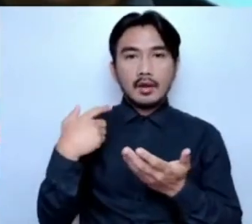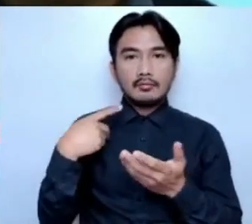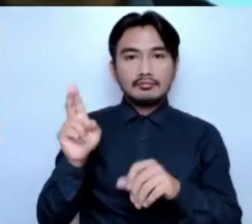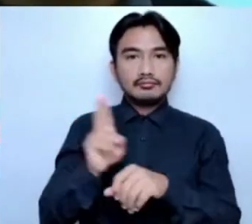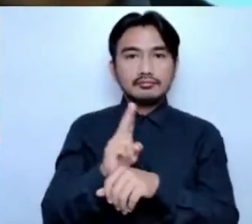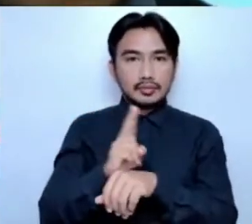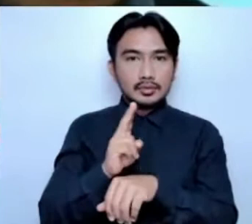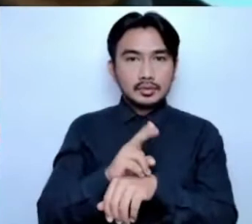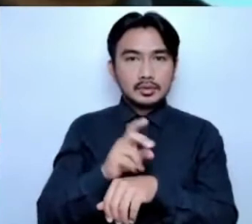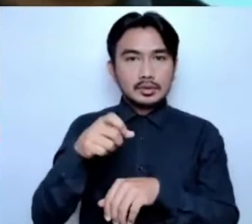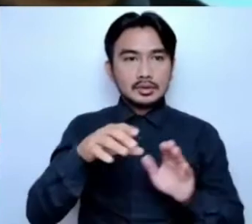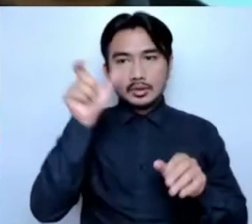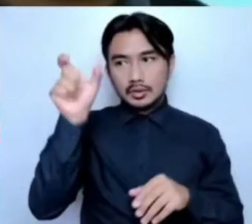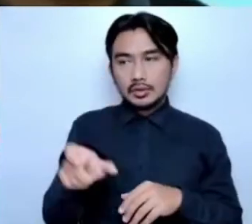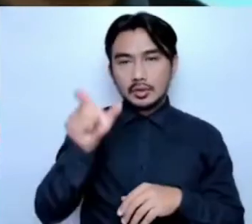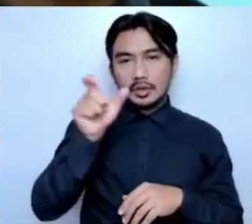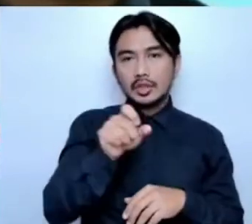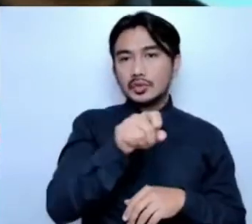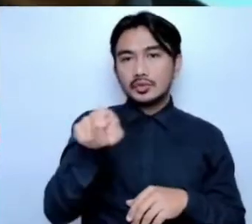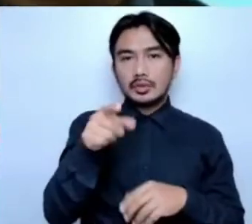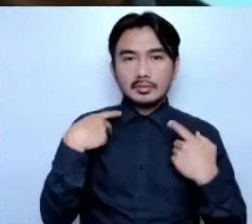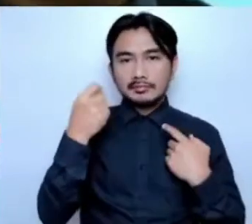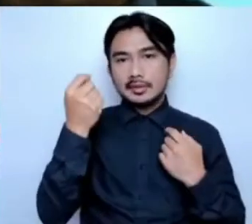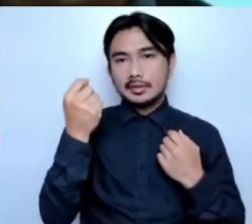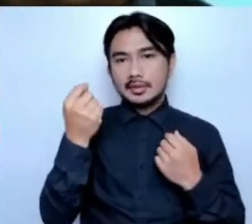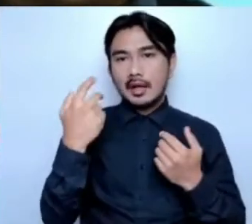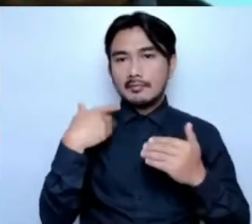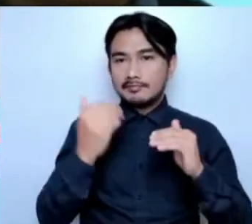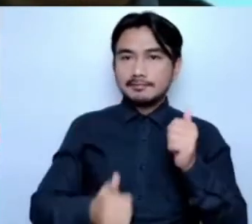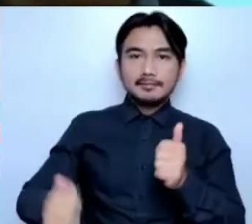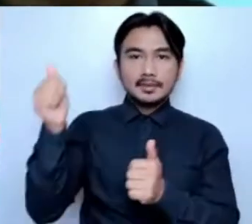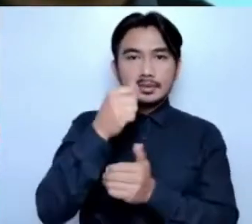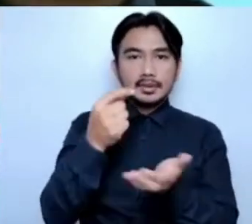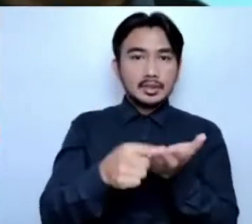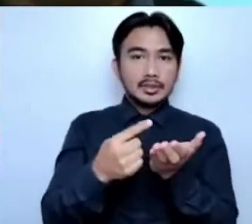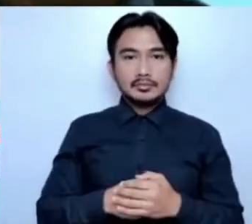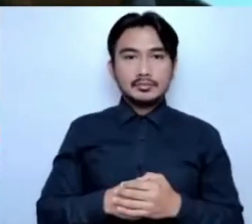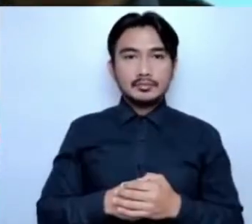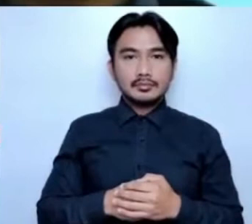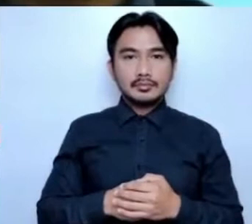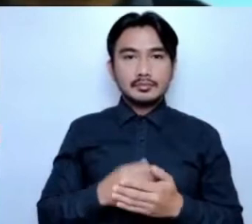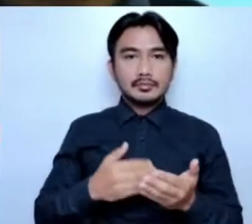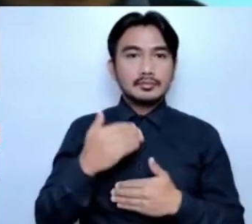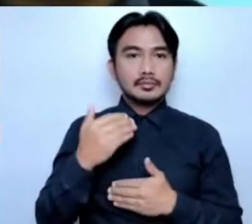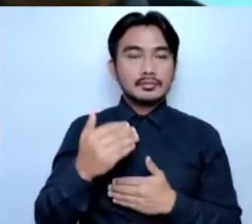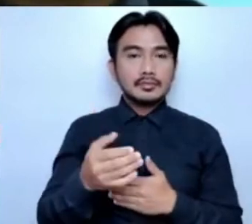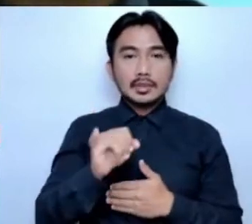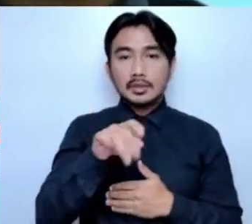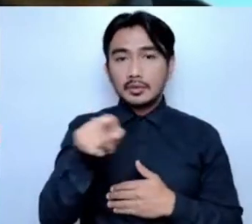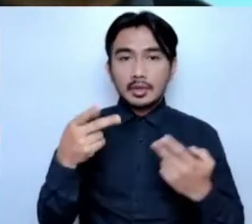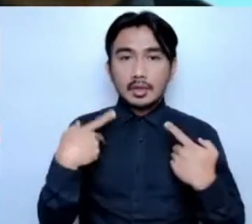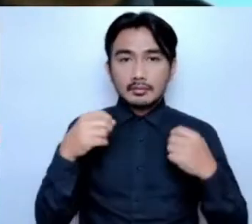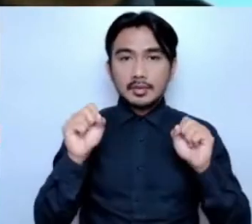an outstanding rating, updated professional development goals during phase two of the RPMS cycle. If you were only able to